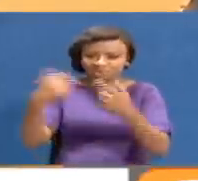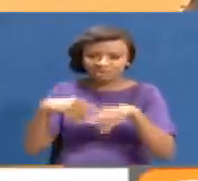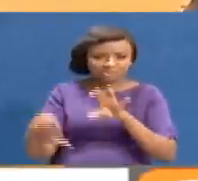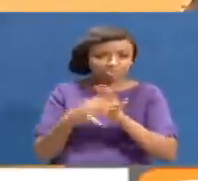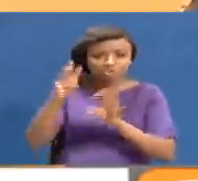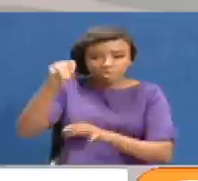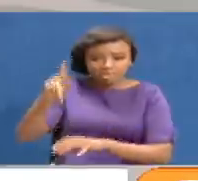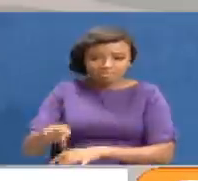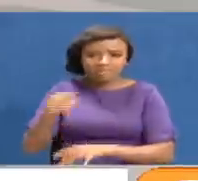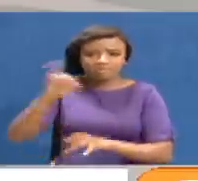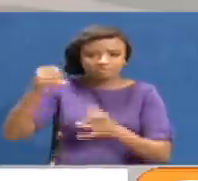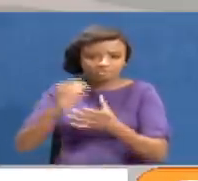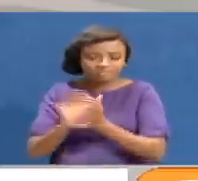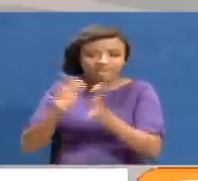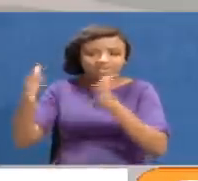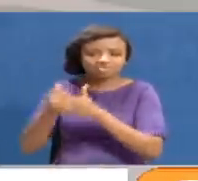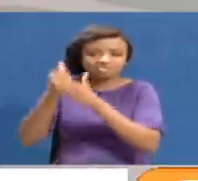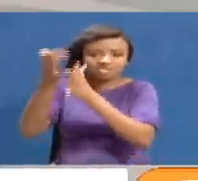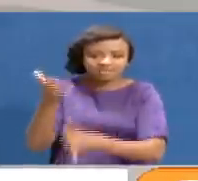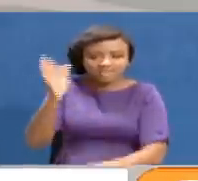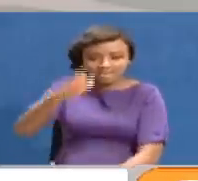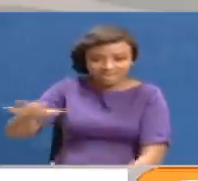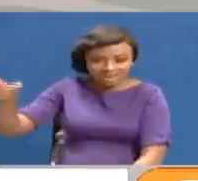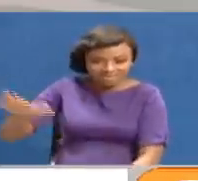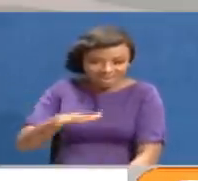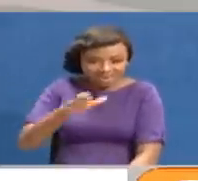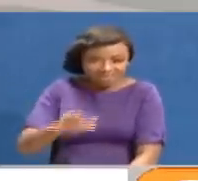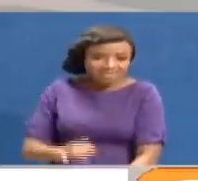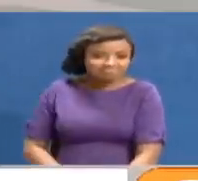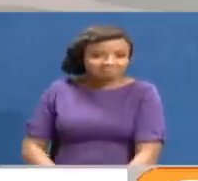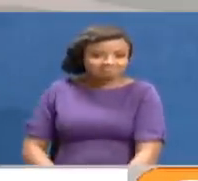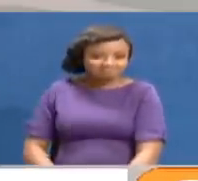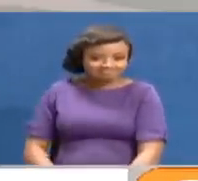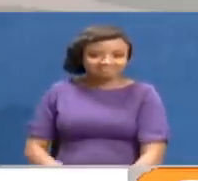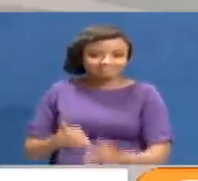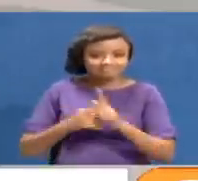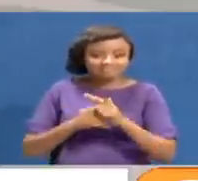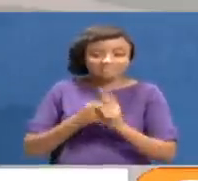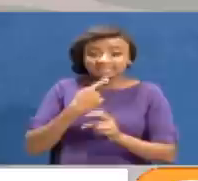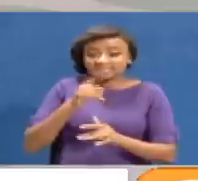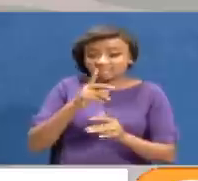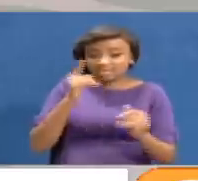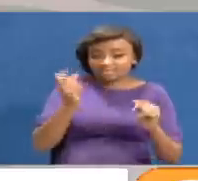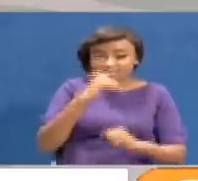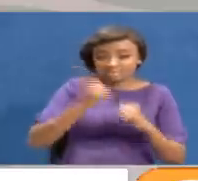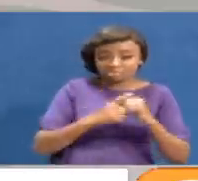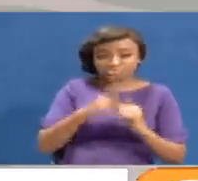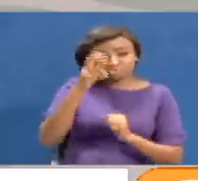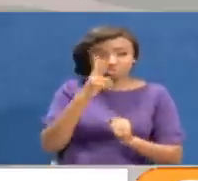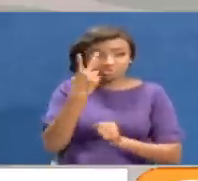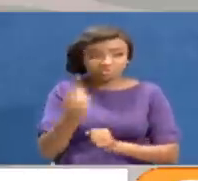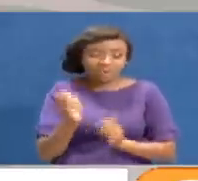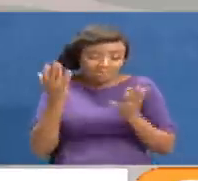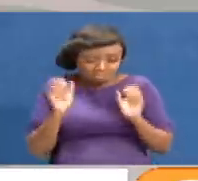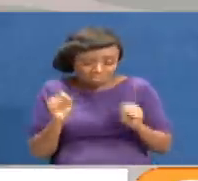making time. Member of Parliament Kipipiri and the leader of majority in the party, National Assembly, says by June 2021, that should be the, around the time